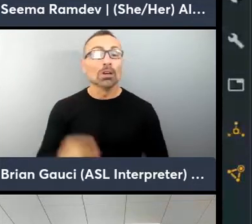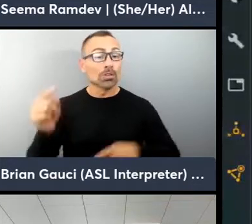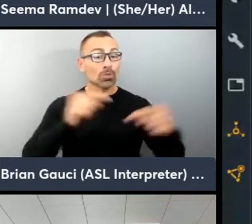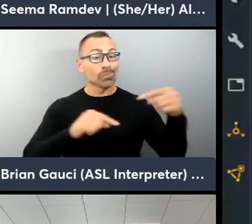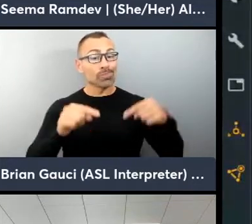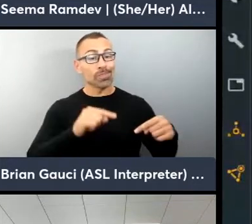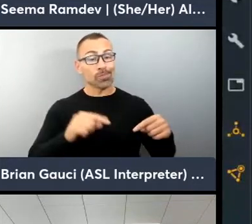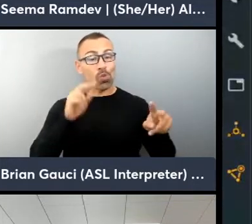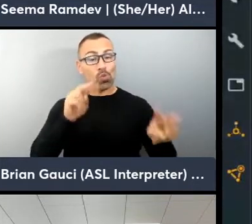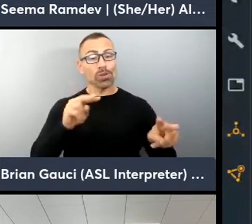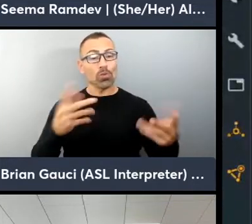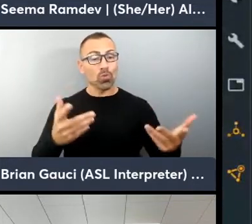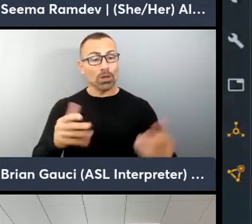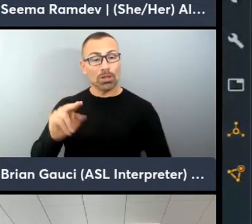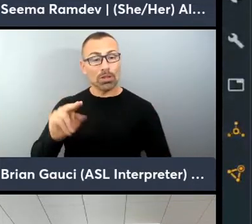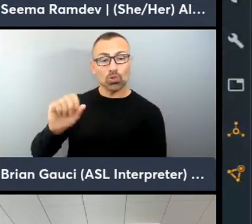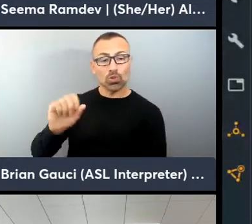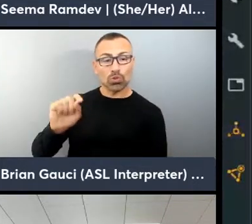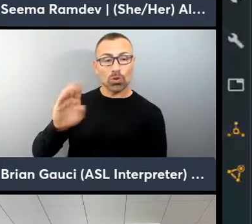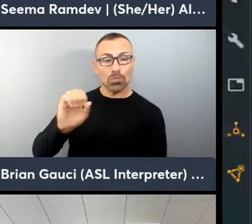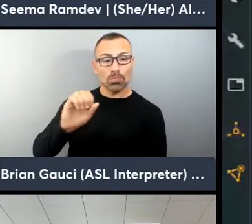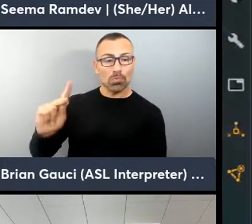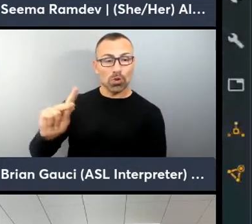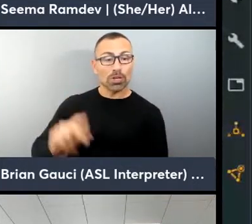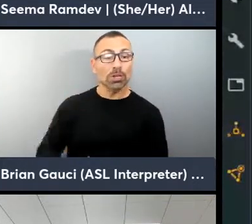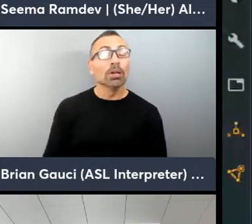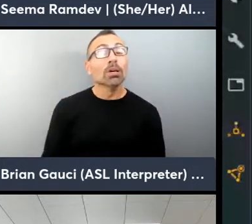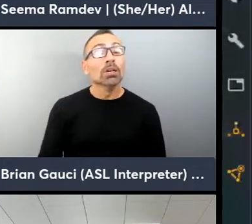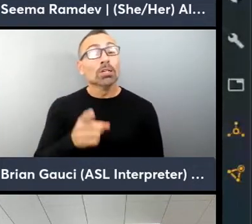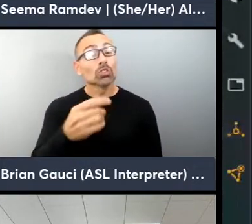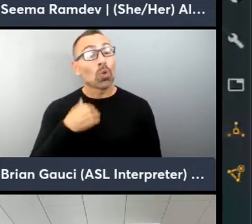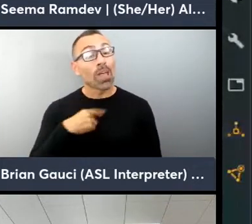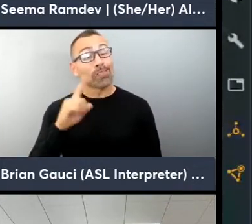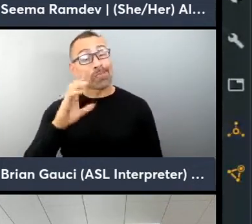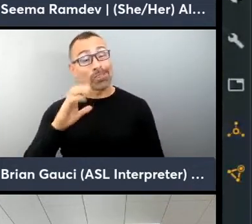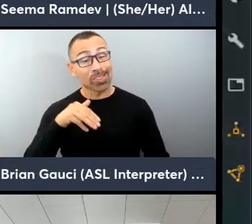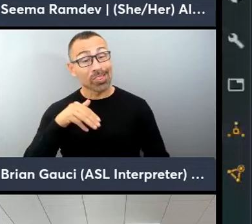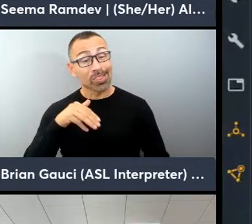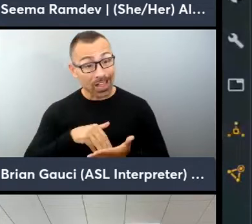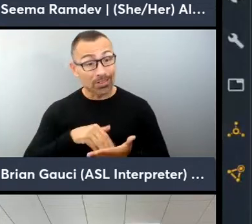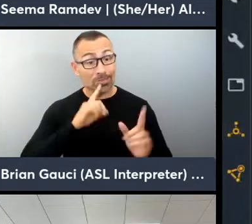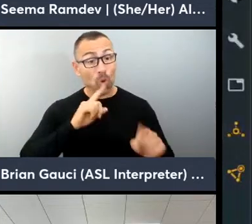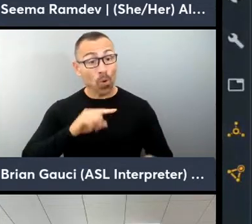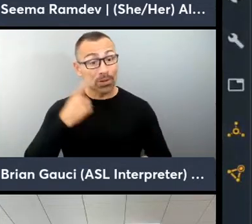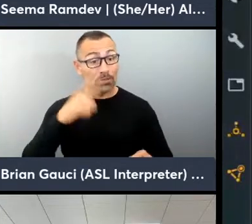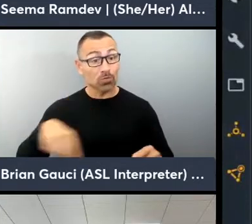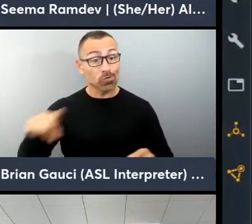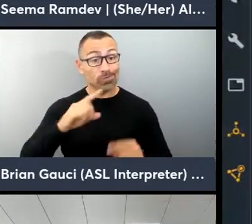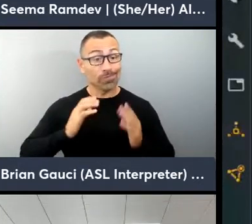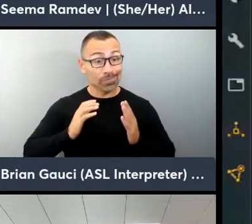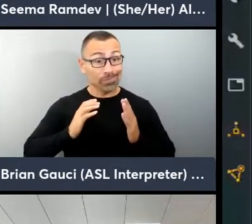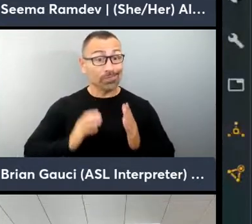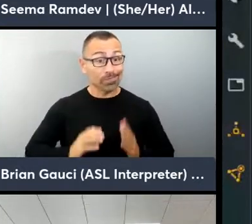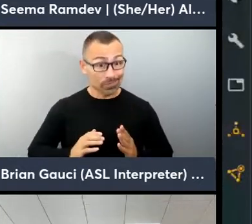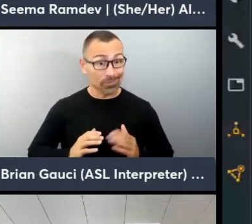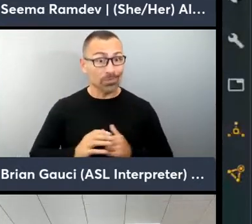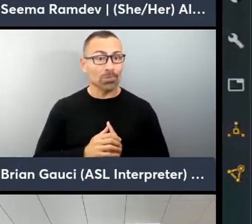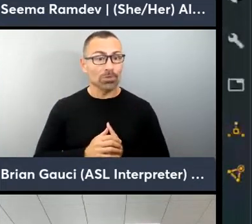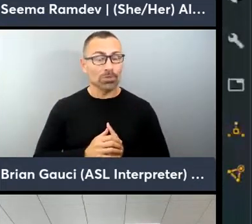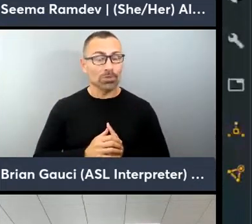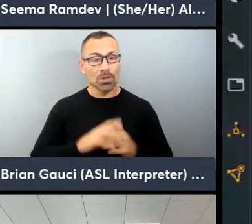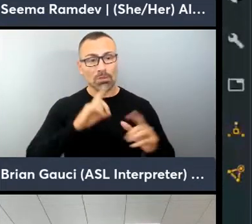notebook. So we have 100,000 grocery orders for our customers. I'm going to do